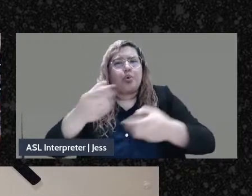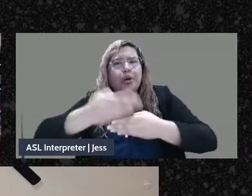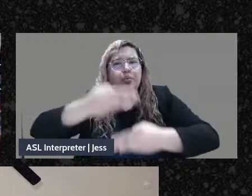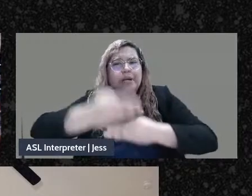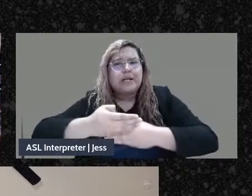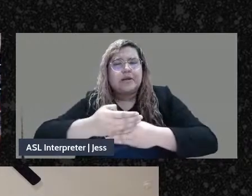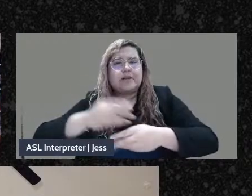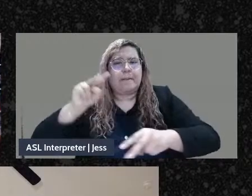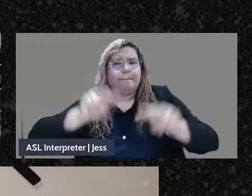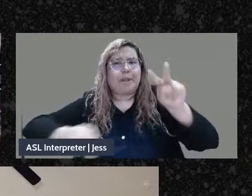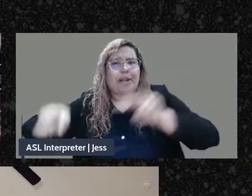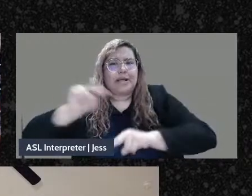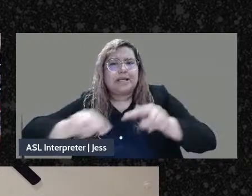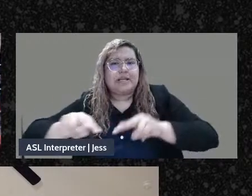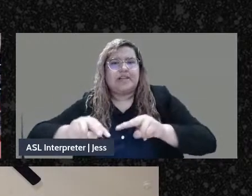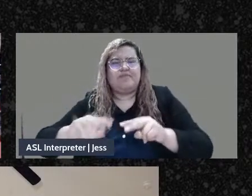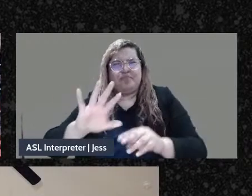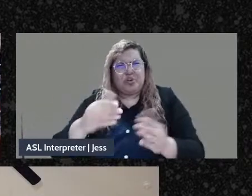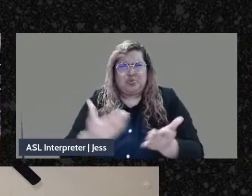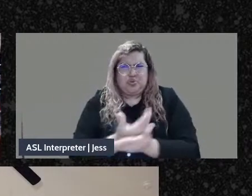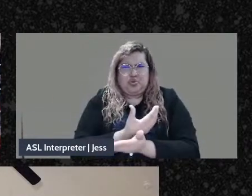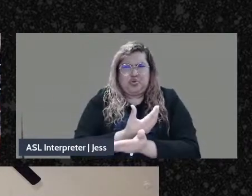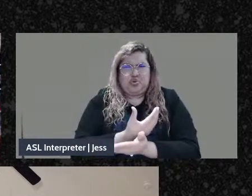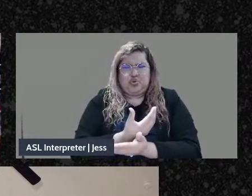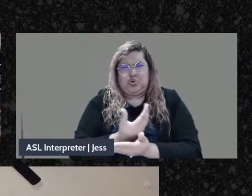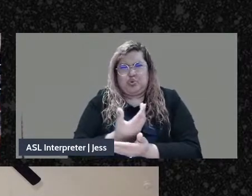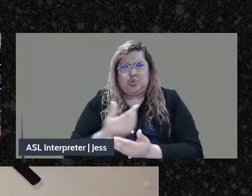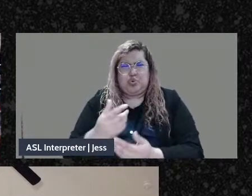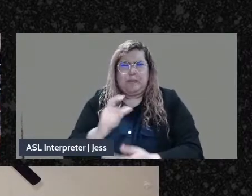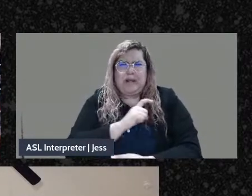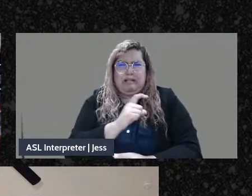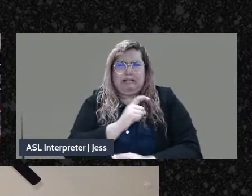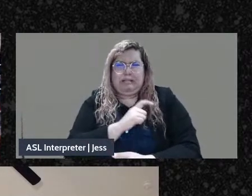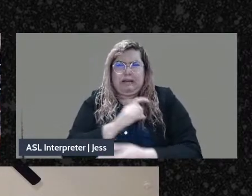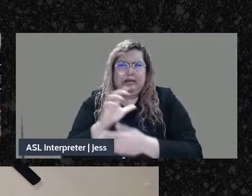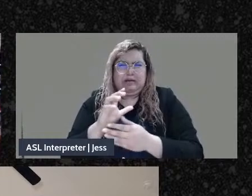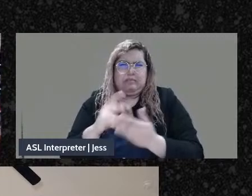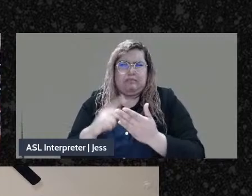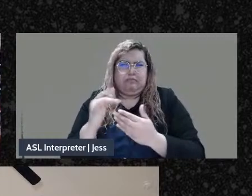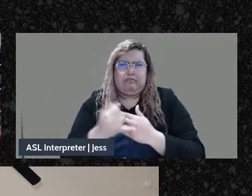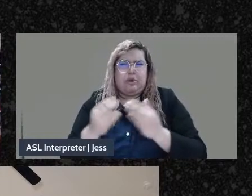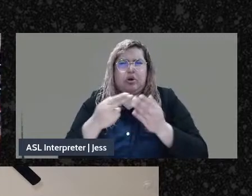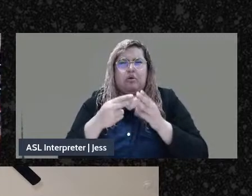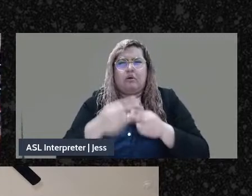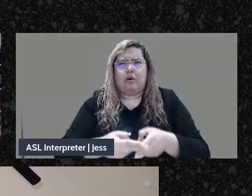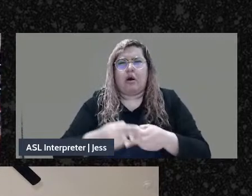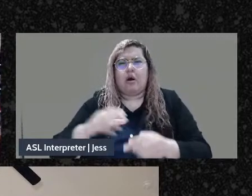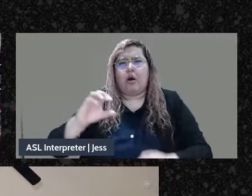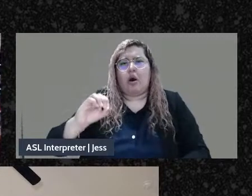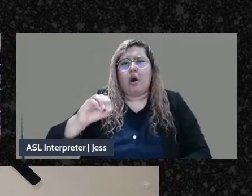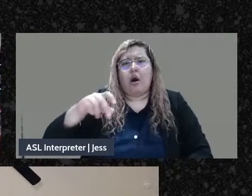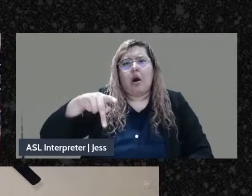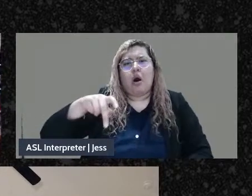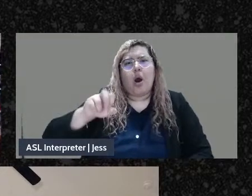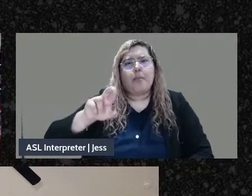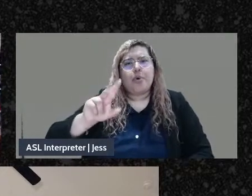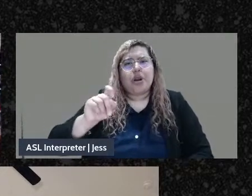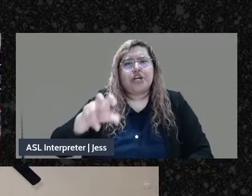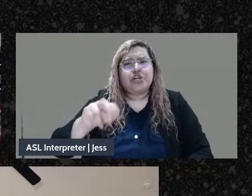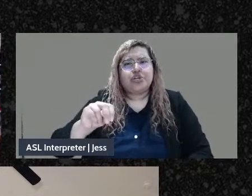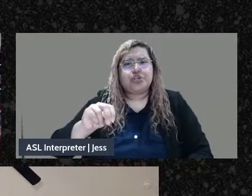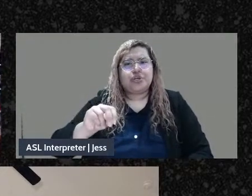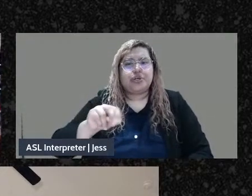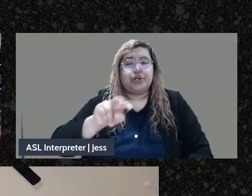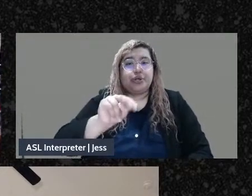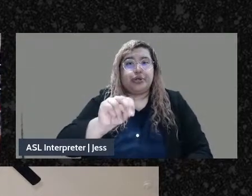called Operation New Day. It seems like the same old terrible day, but okay. And they're jailing people for low-level offenses. Like we got the